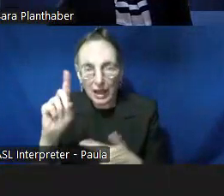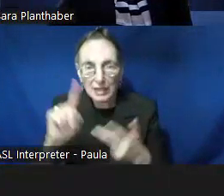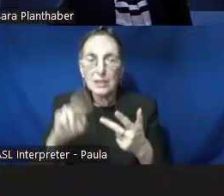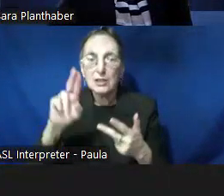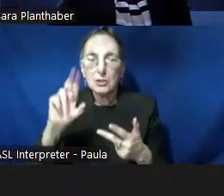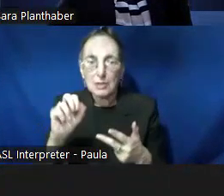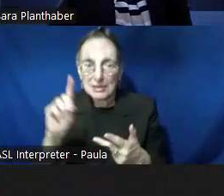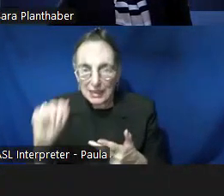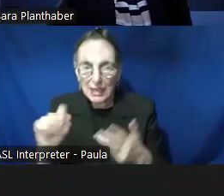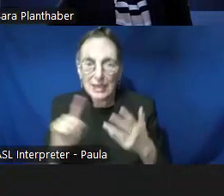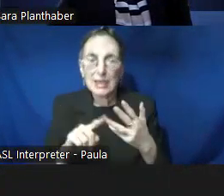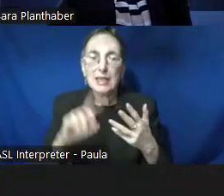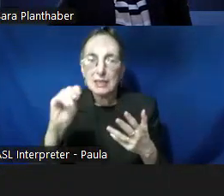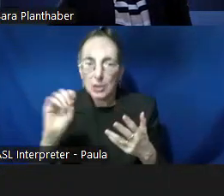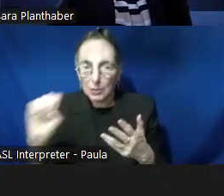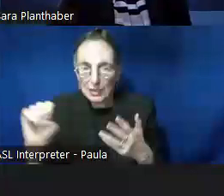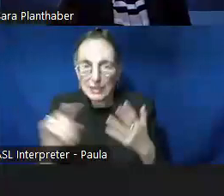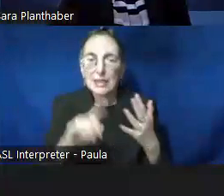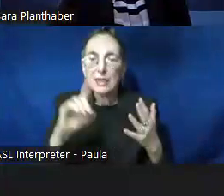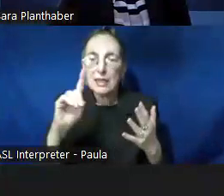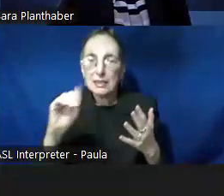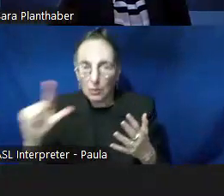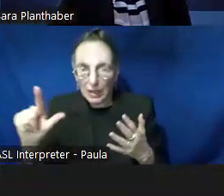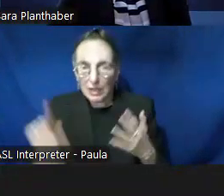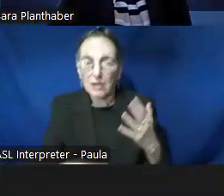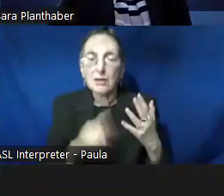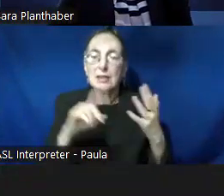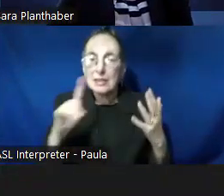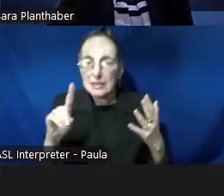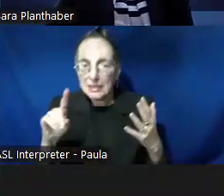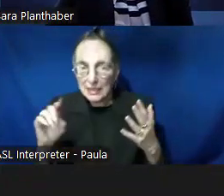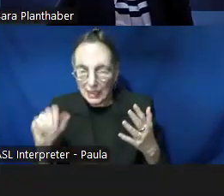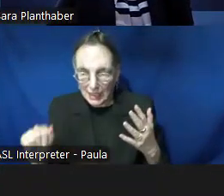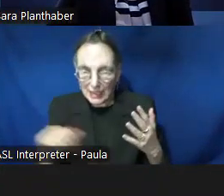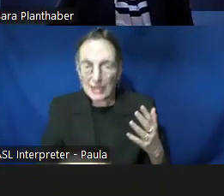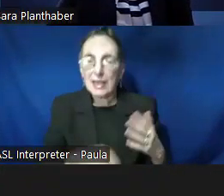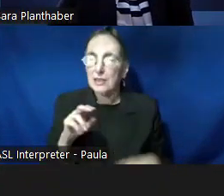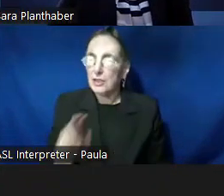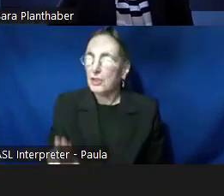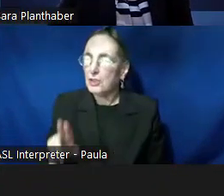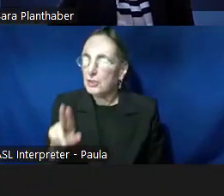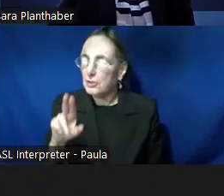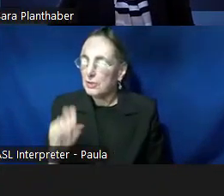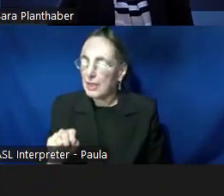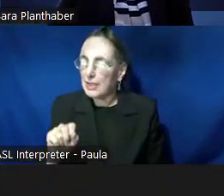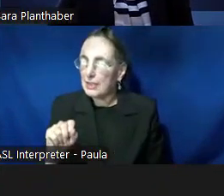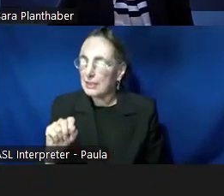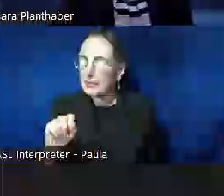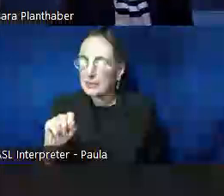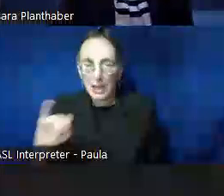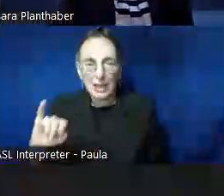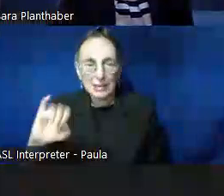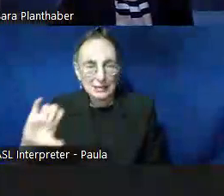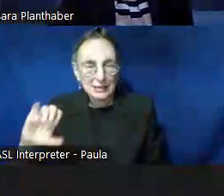DOE, DOL, VA, and USICH. It's alphabet soup. Welcome to the federal government. But